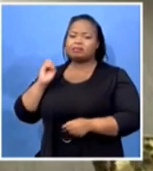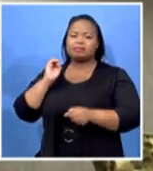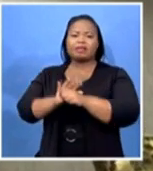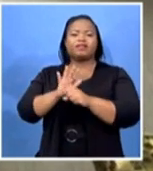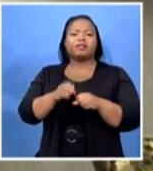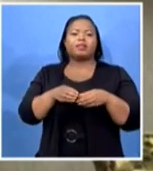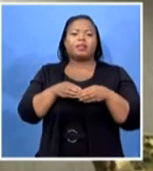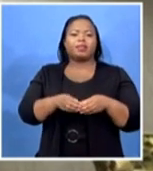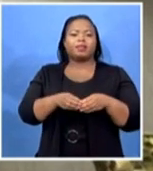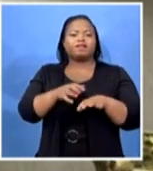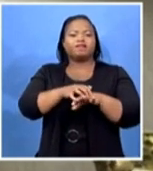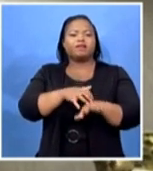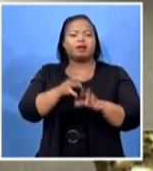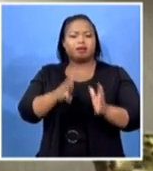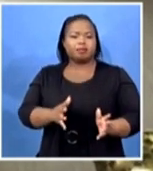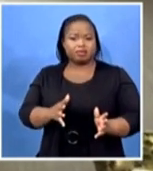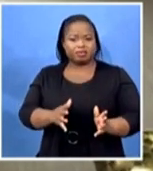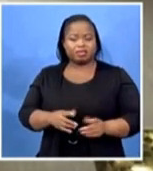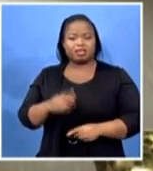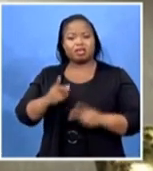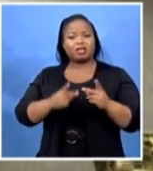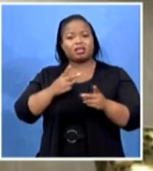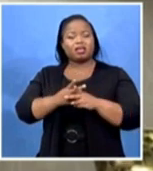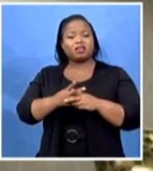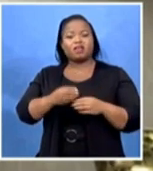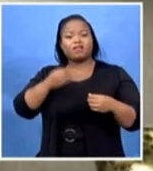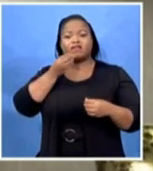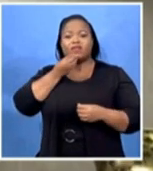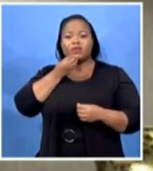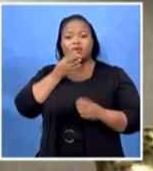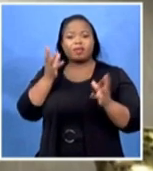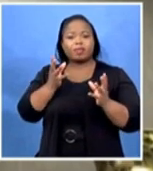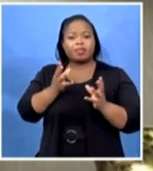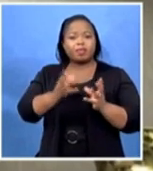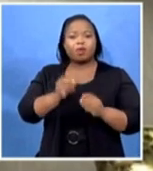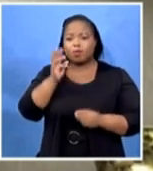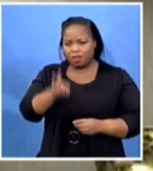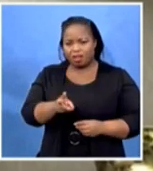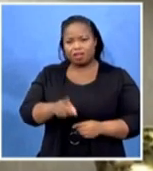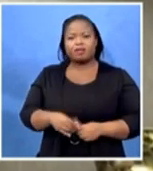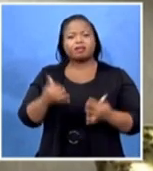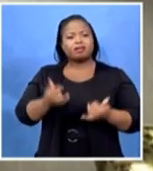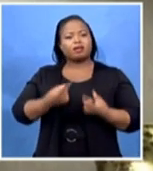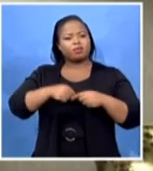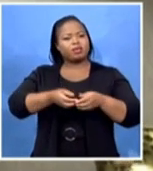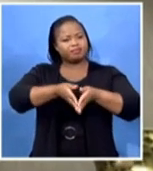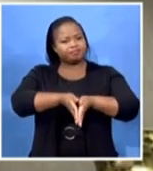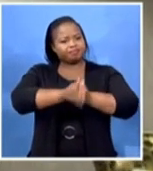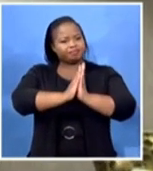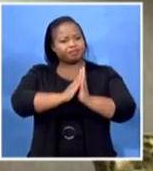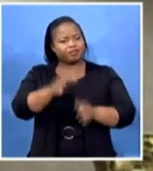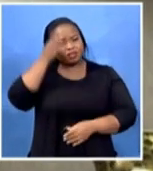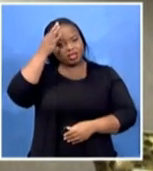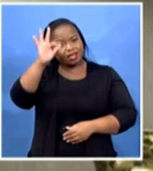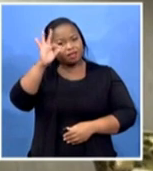food security in particular. Hence, we called on government, specifically the Department of Treasury, to